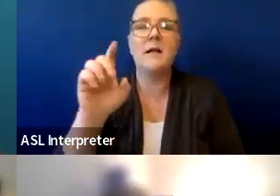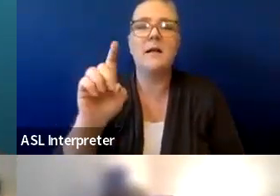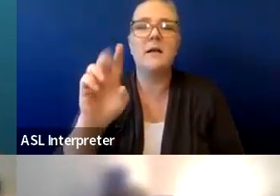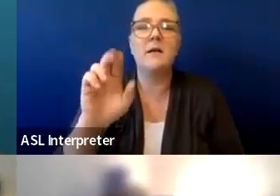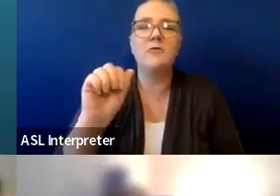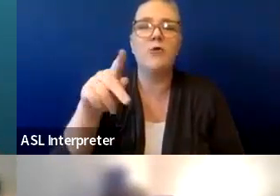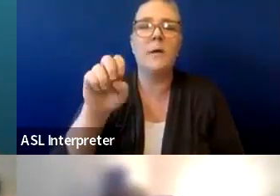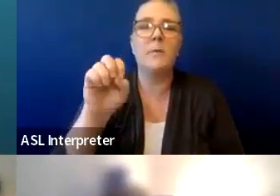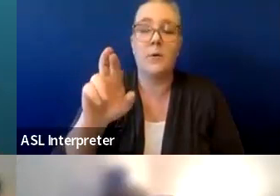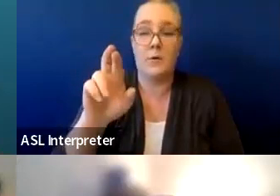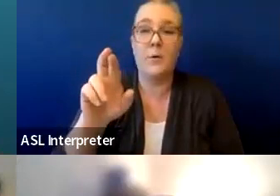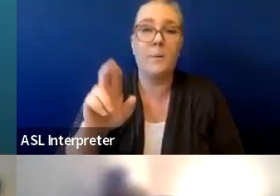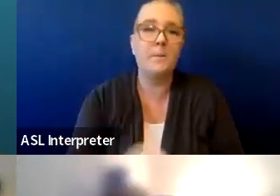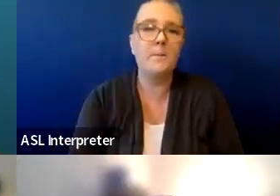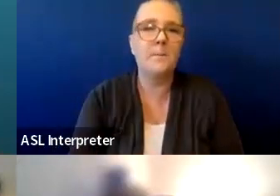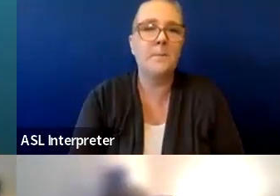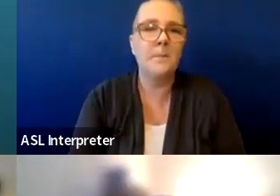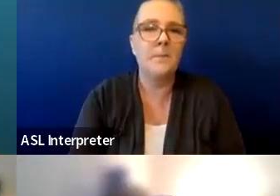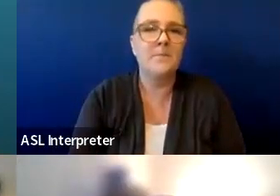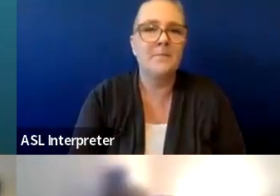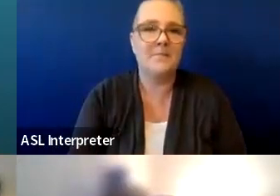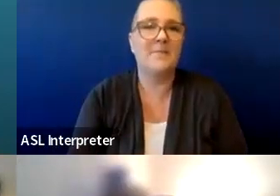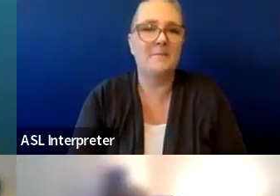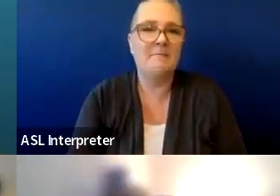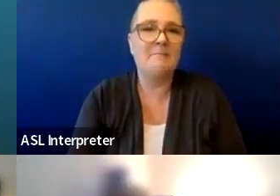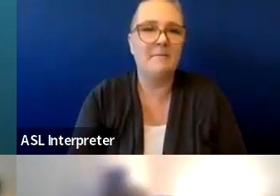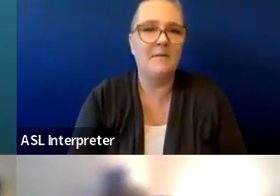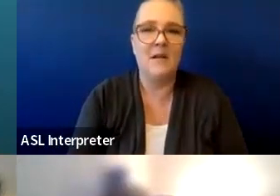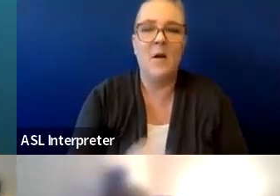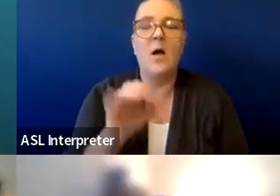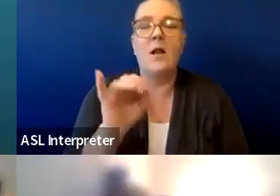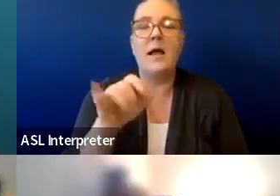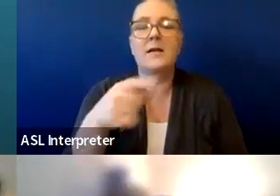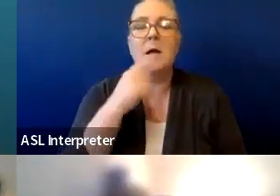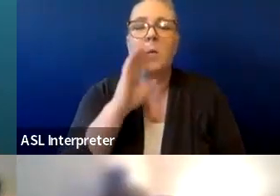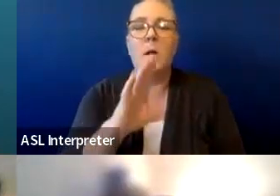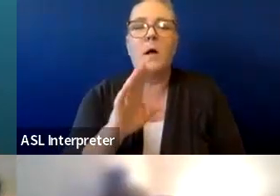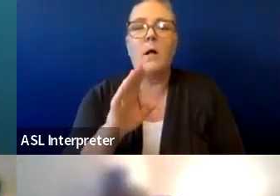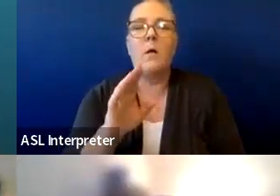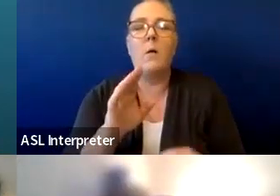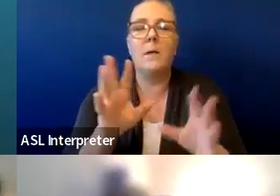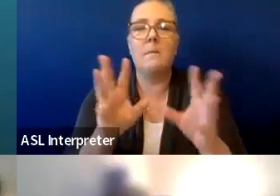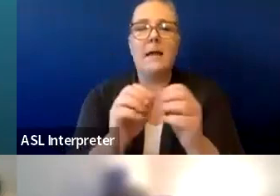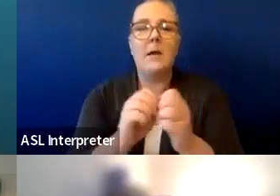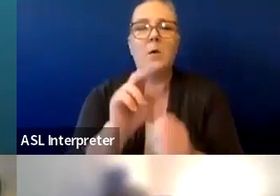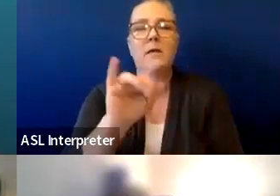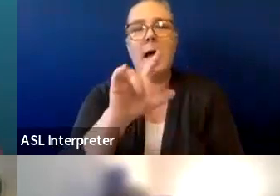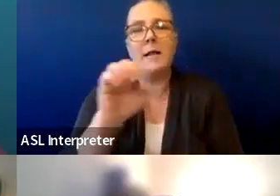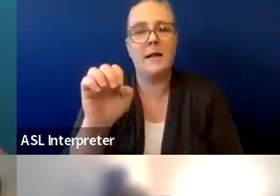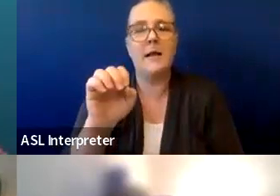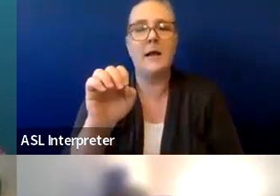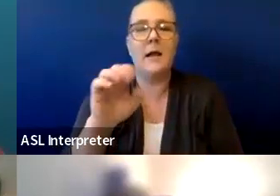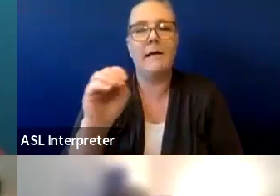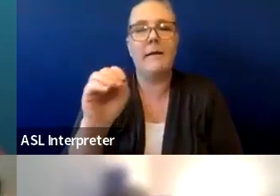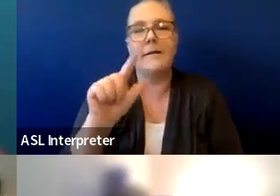everyone, introduce yourself and tell them a little bit about yourself. And then, like I said, we'll be meeting with you. You guys will be meeting with Kylie and Alicia on some